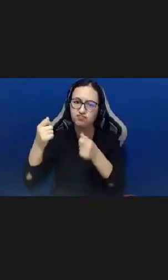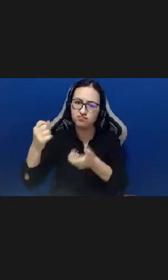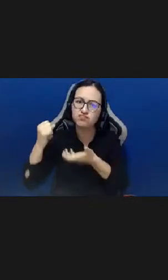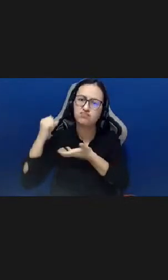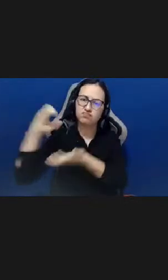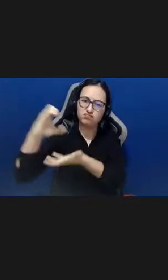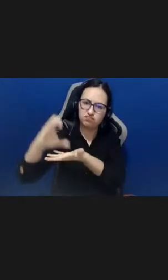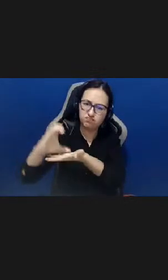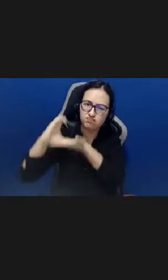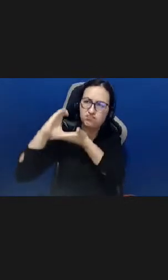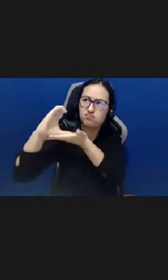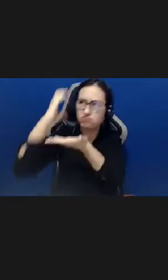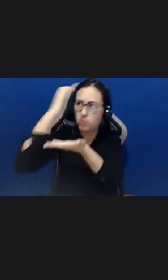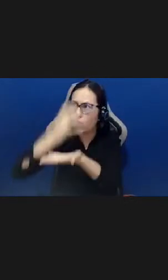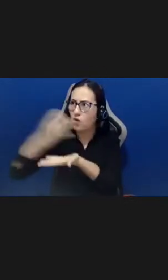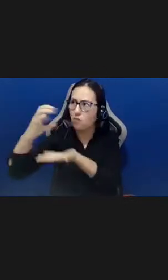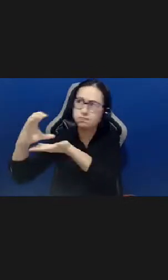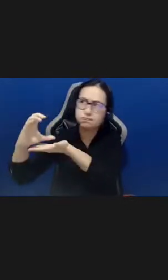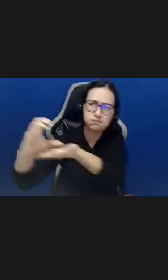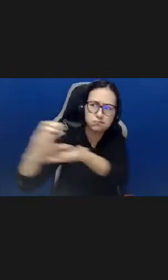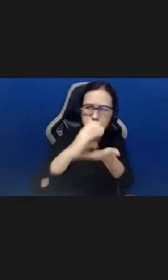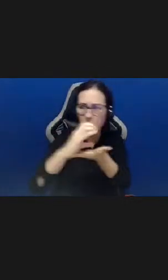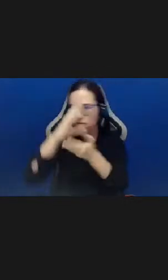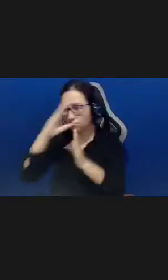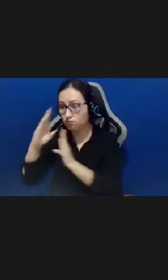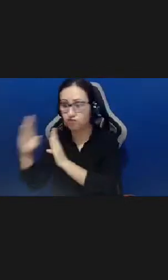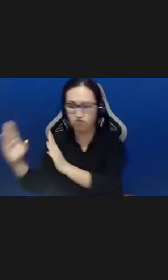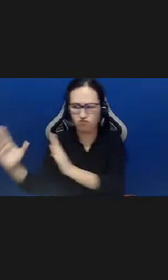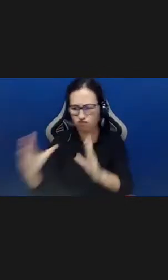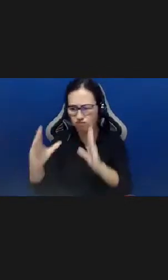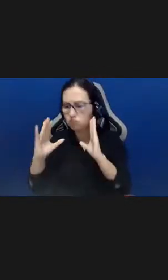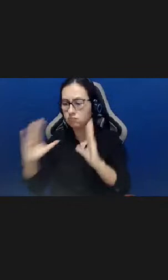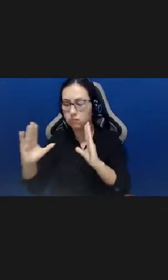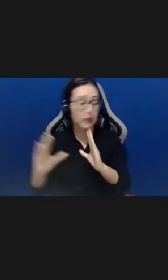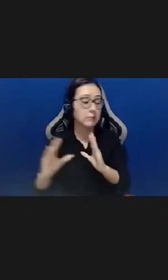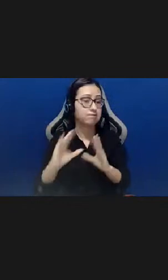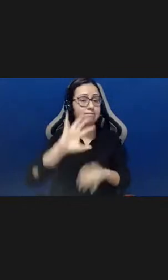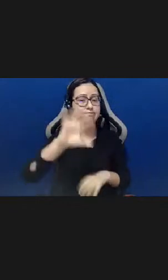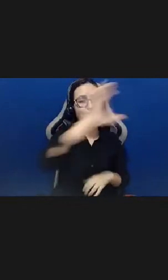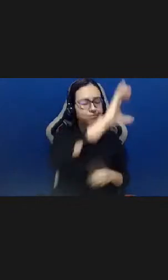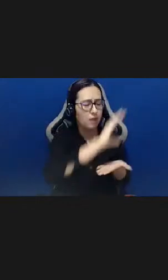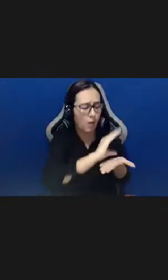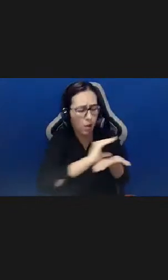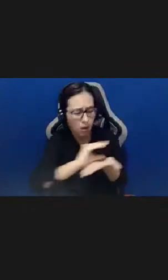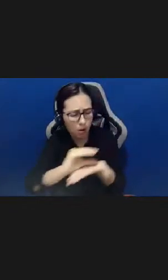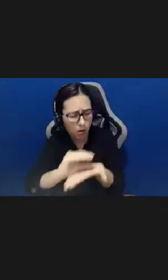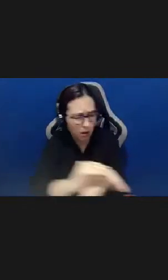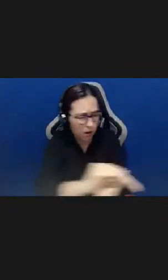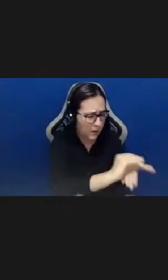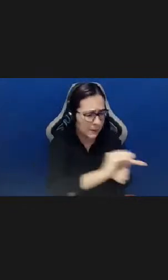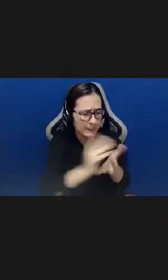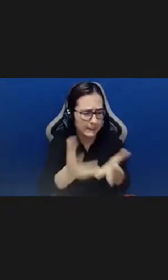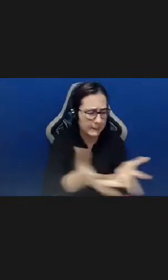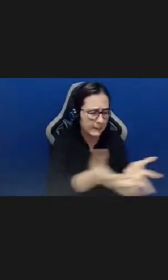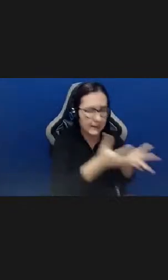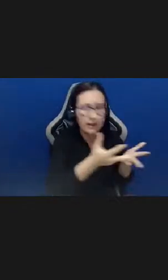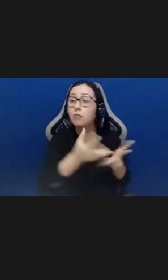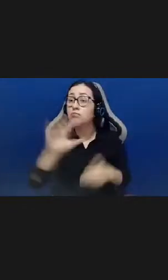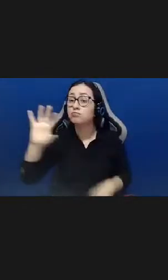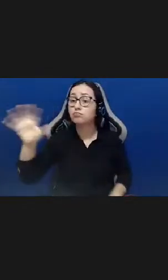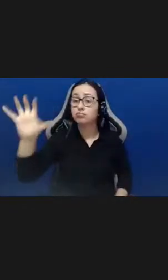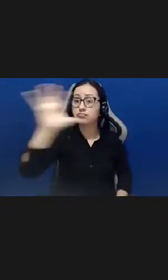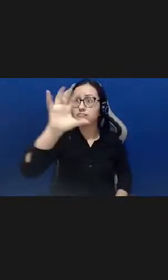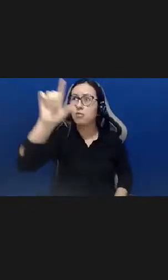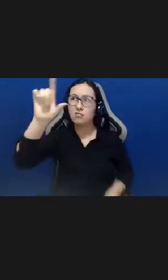disorganized public health response. In high-income countries, what we're seeing already is that there's an increase in the help-seeking behavior after